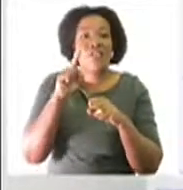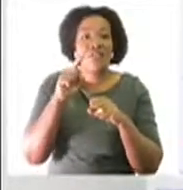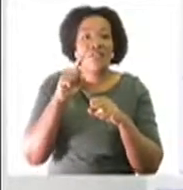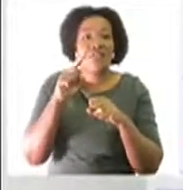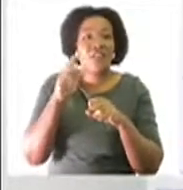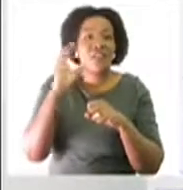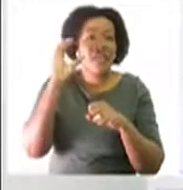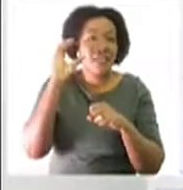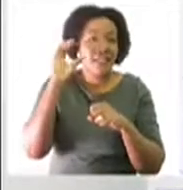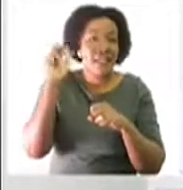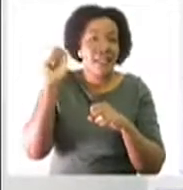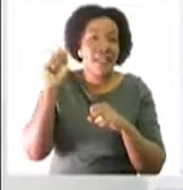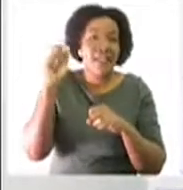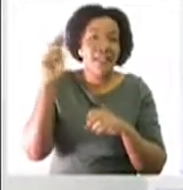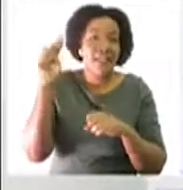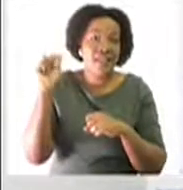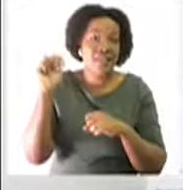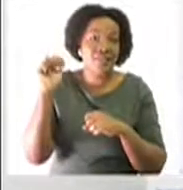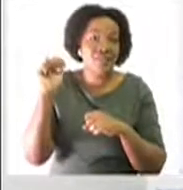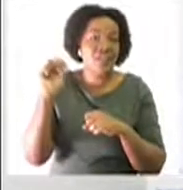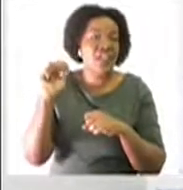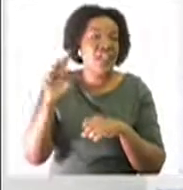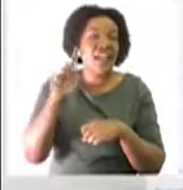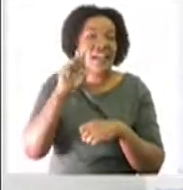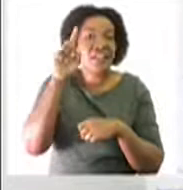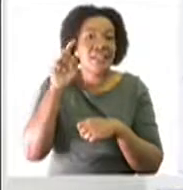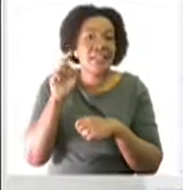For example, can